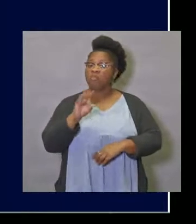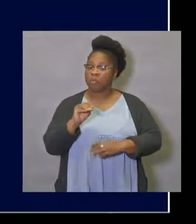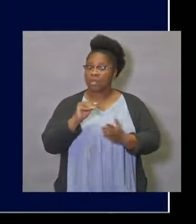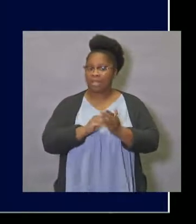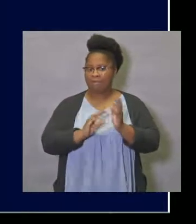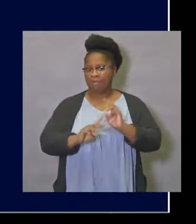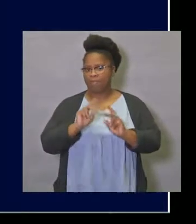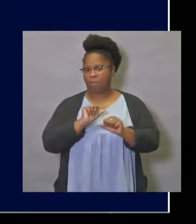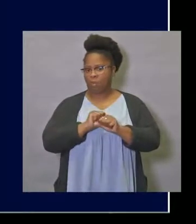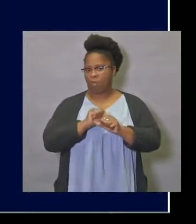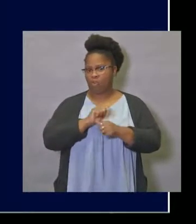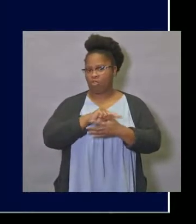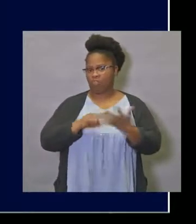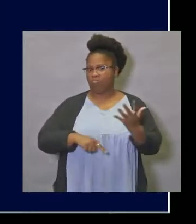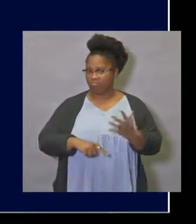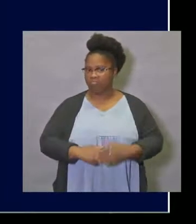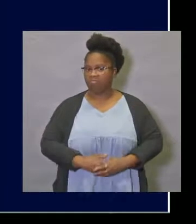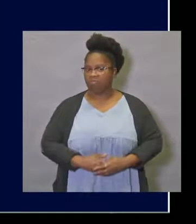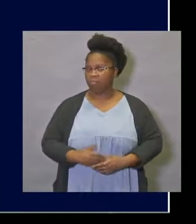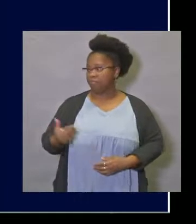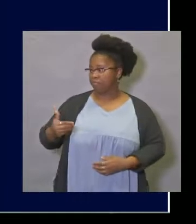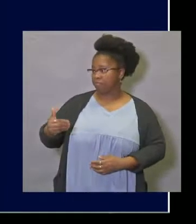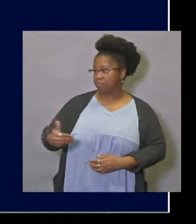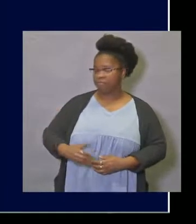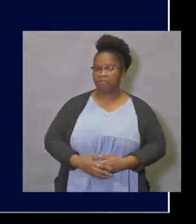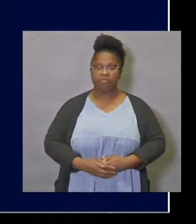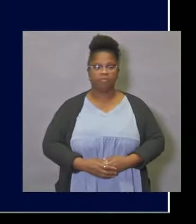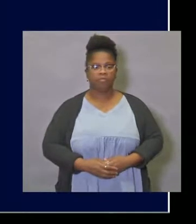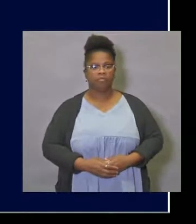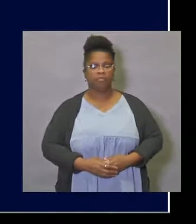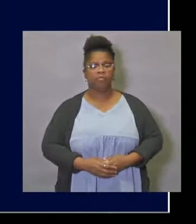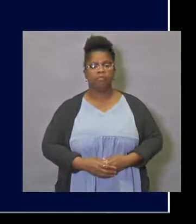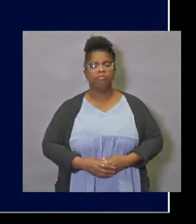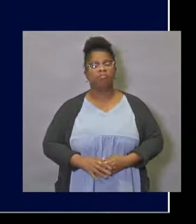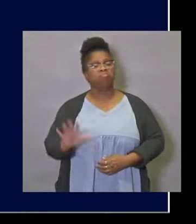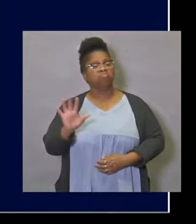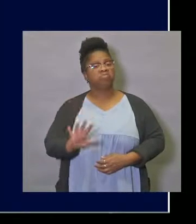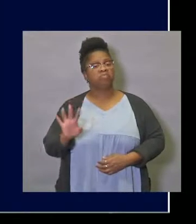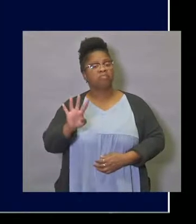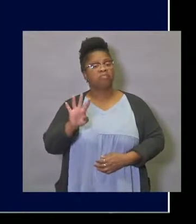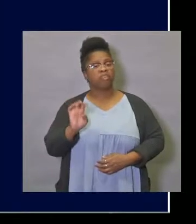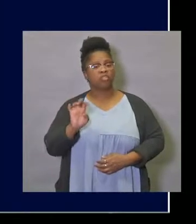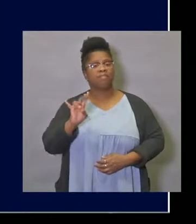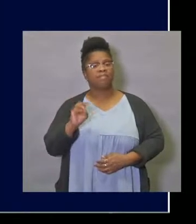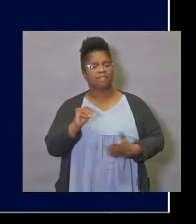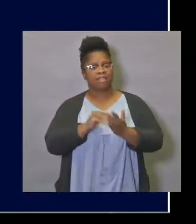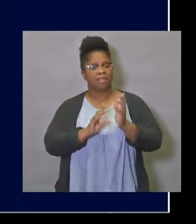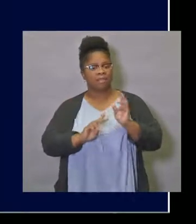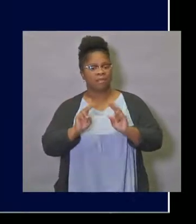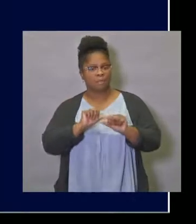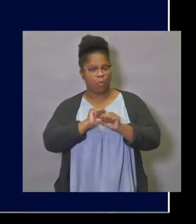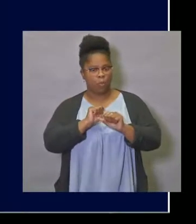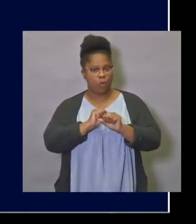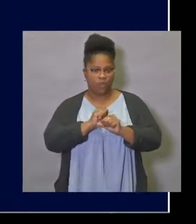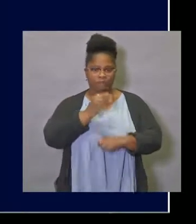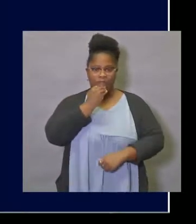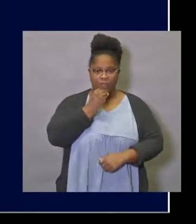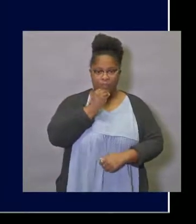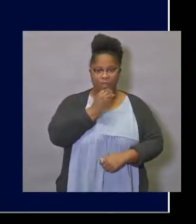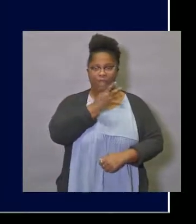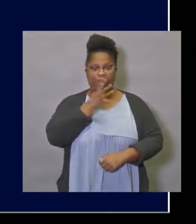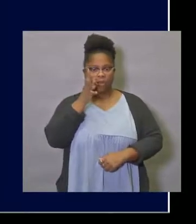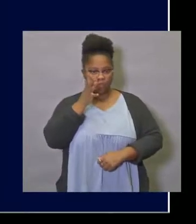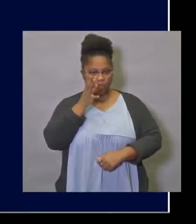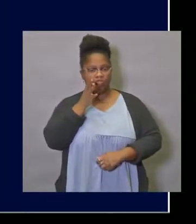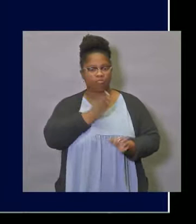sector. I'll take the next slide. An estimated 470,000 people work in the food and agriculture sector